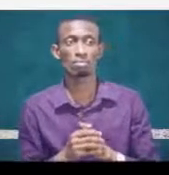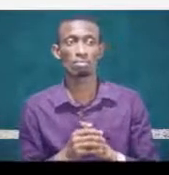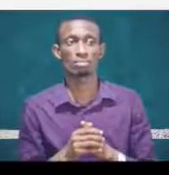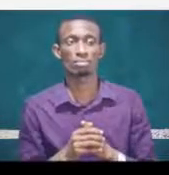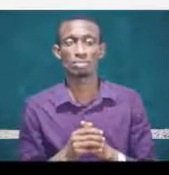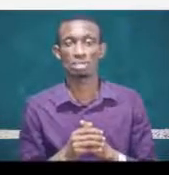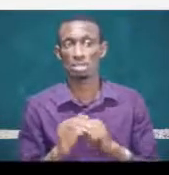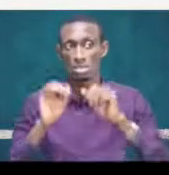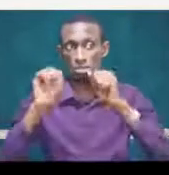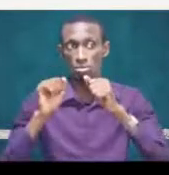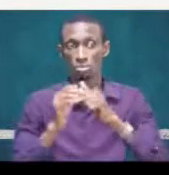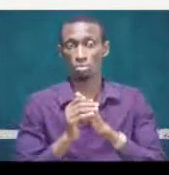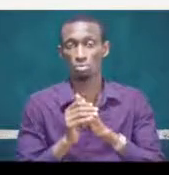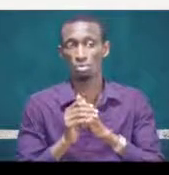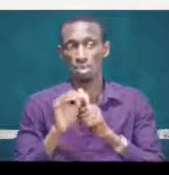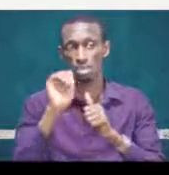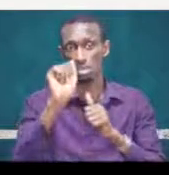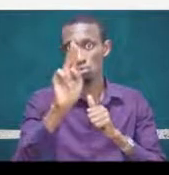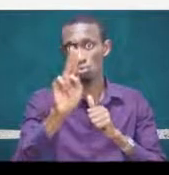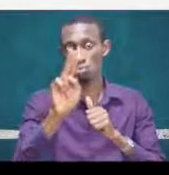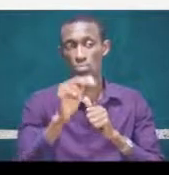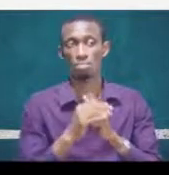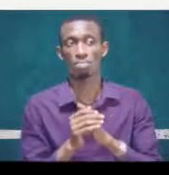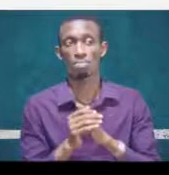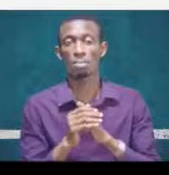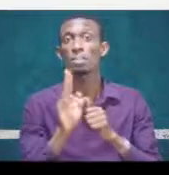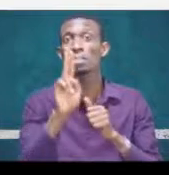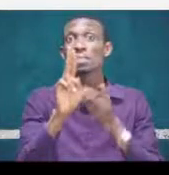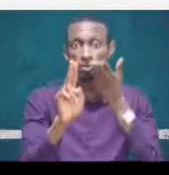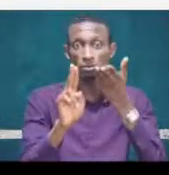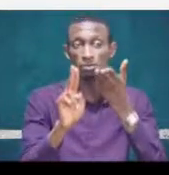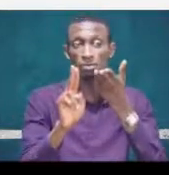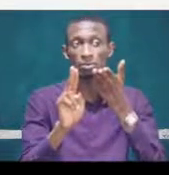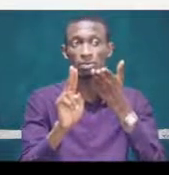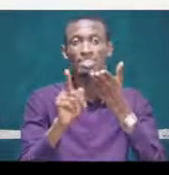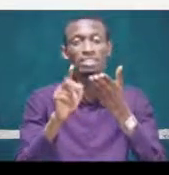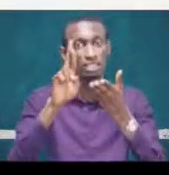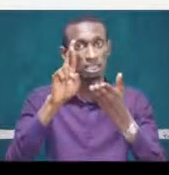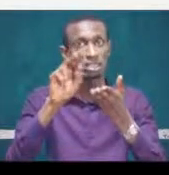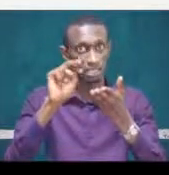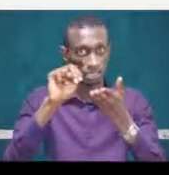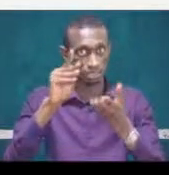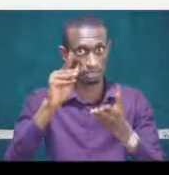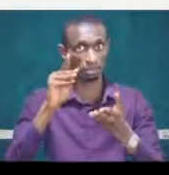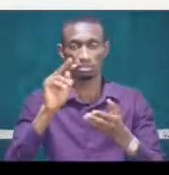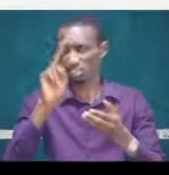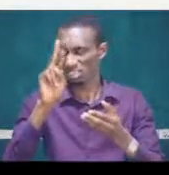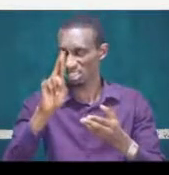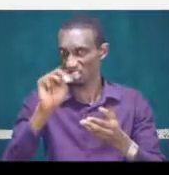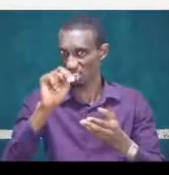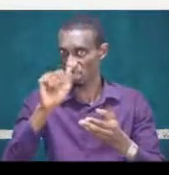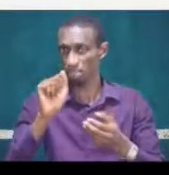They would have been T, now becomes a U. So automatically I would know that this is my RNA.